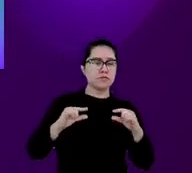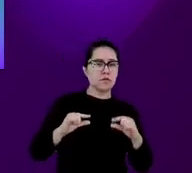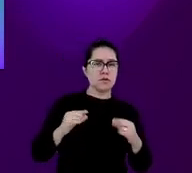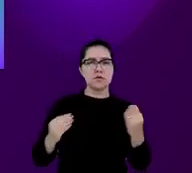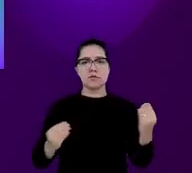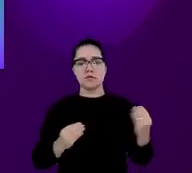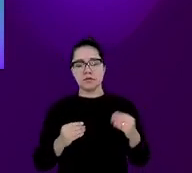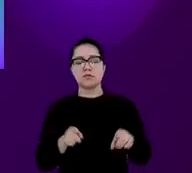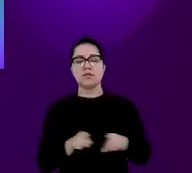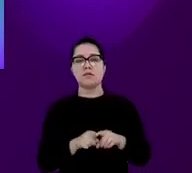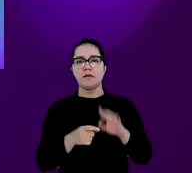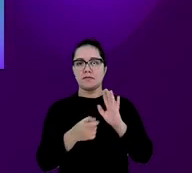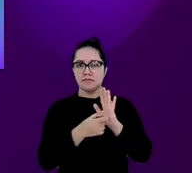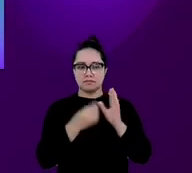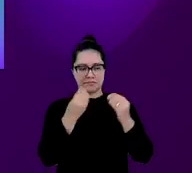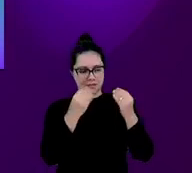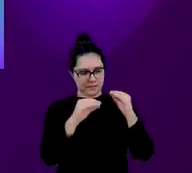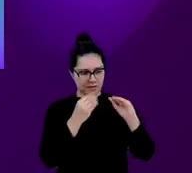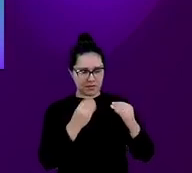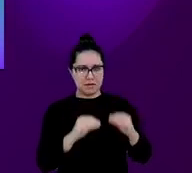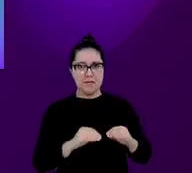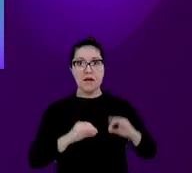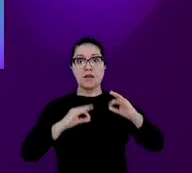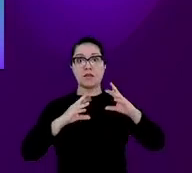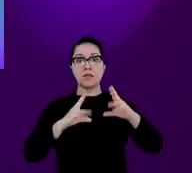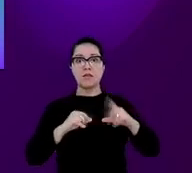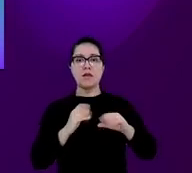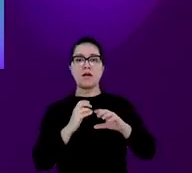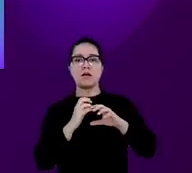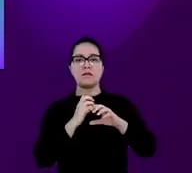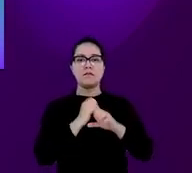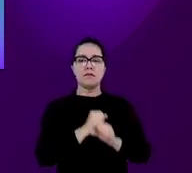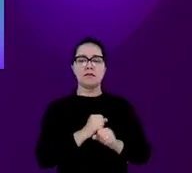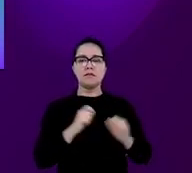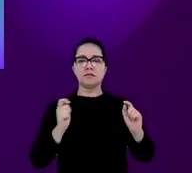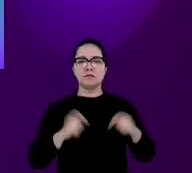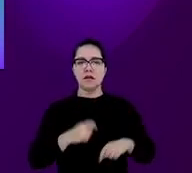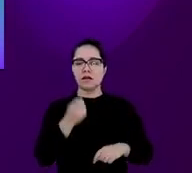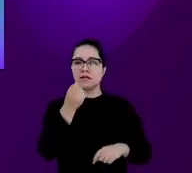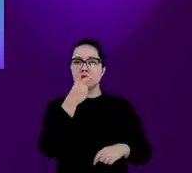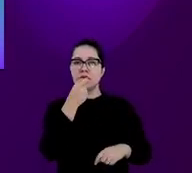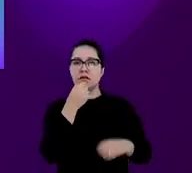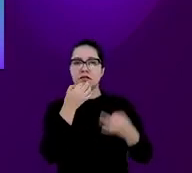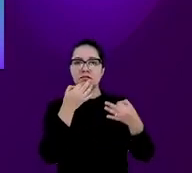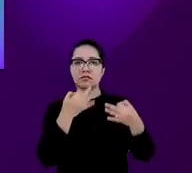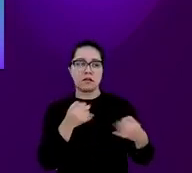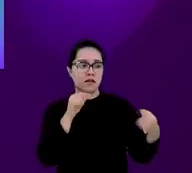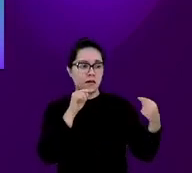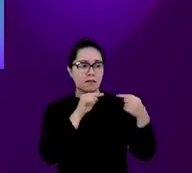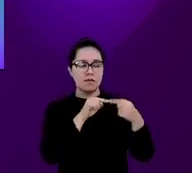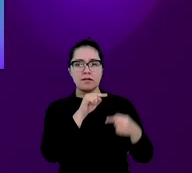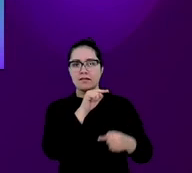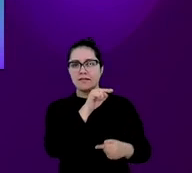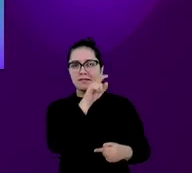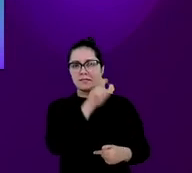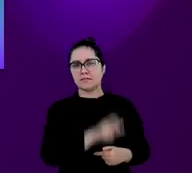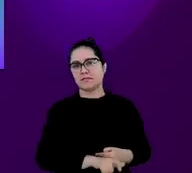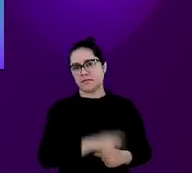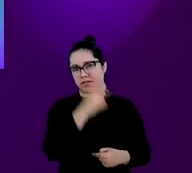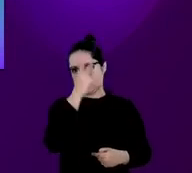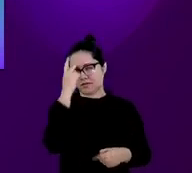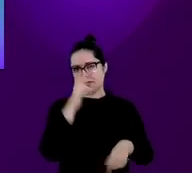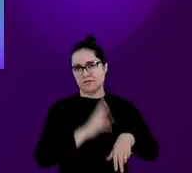customized dosimetry for that person in that exactly moment. So in some way, it's like we